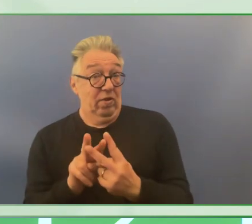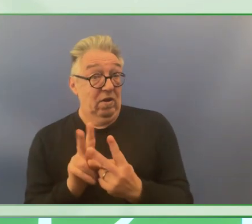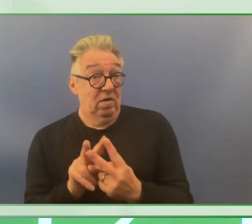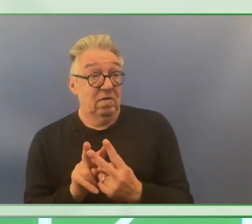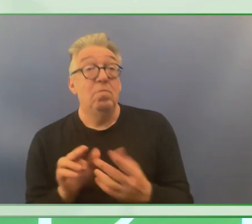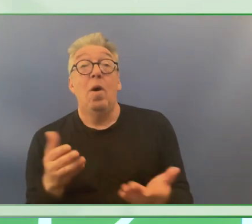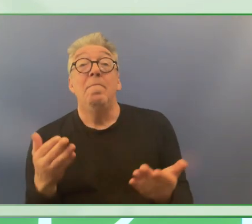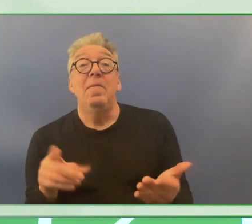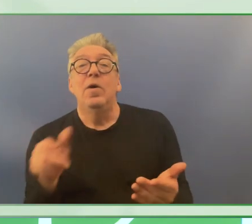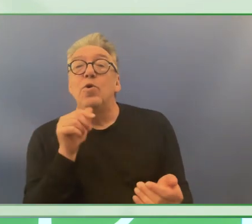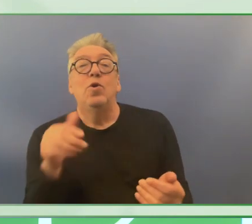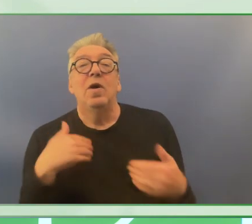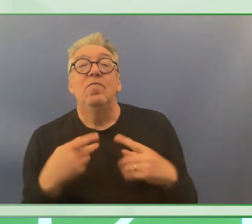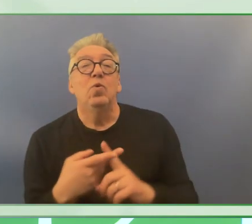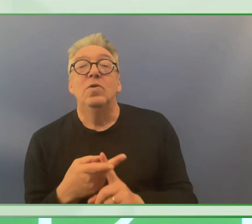needed,